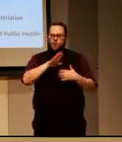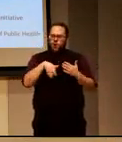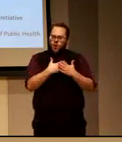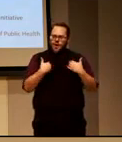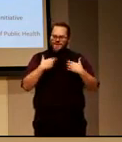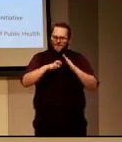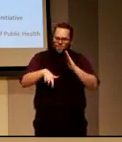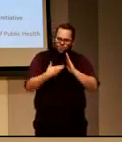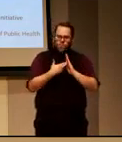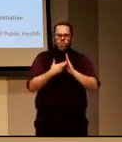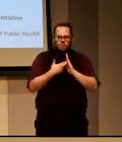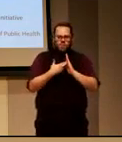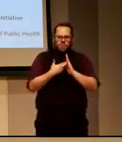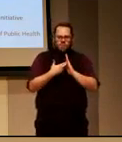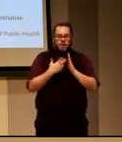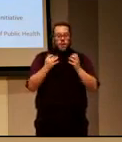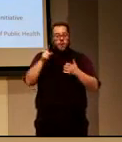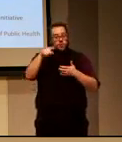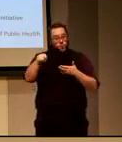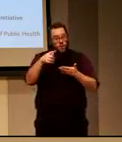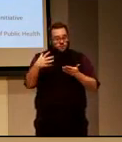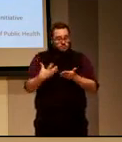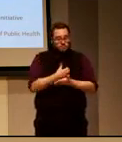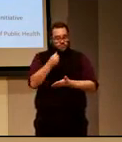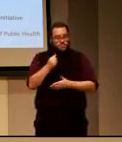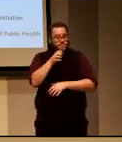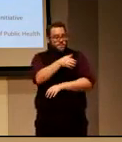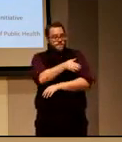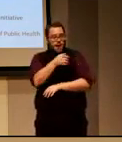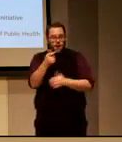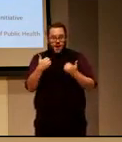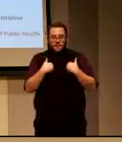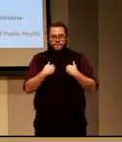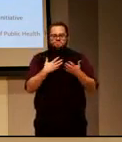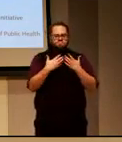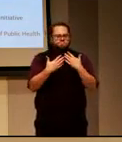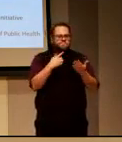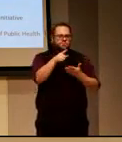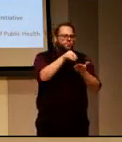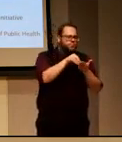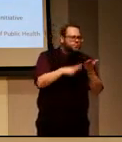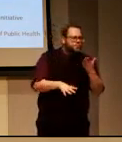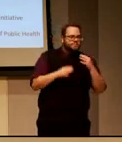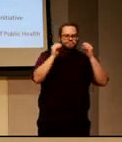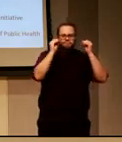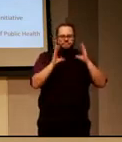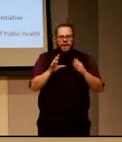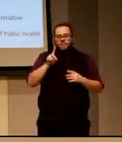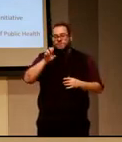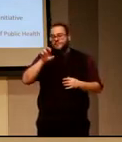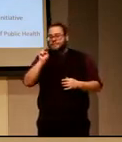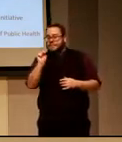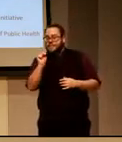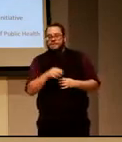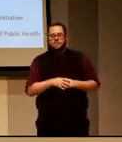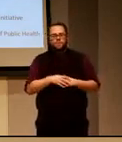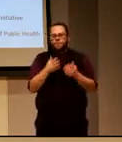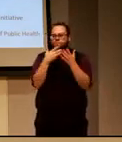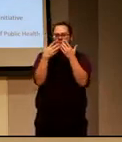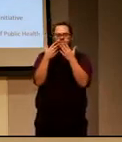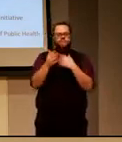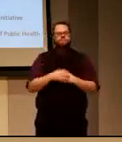I want you to harness that power that you have, whether you're a student or a faculty member or the dean or you name